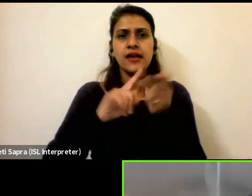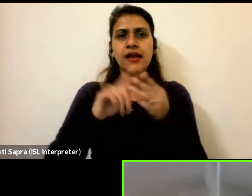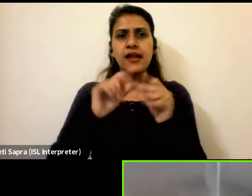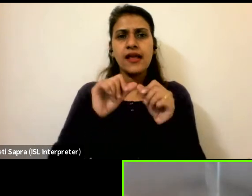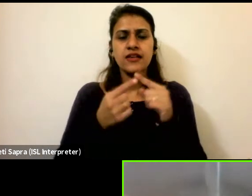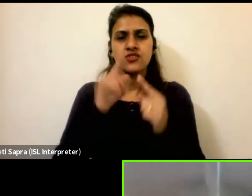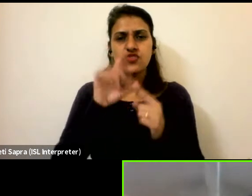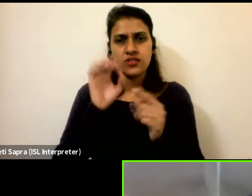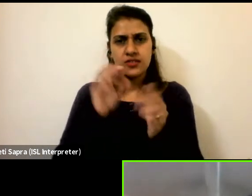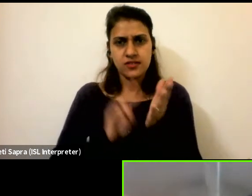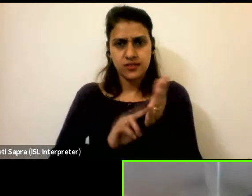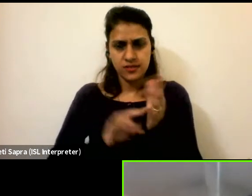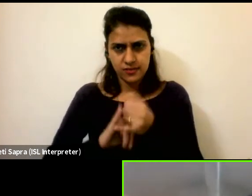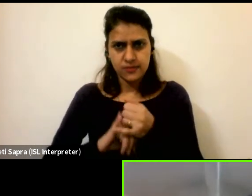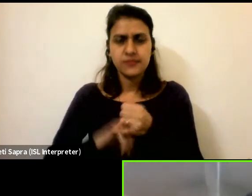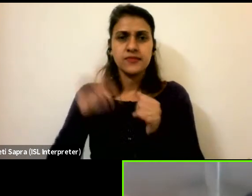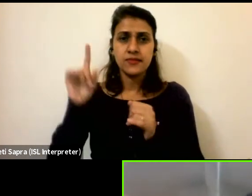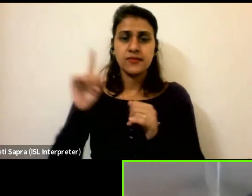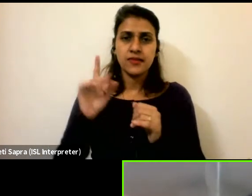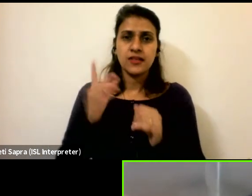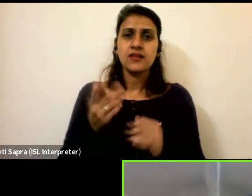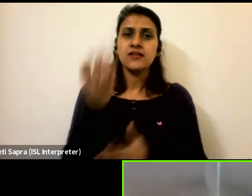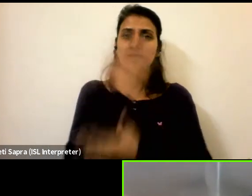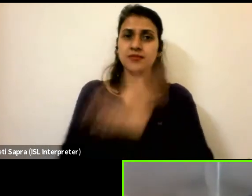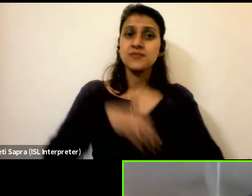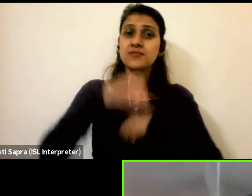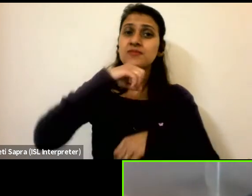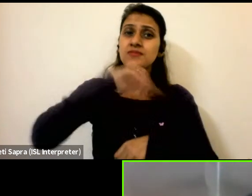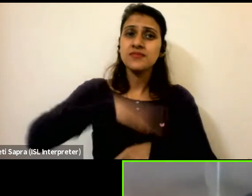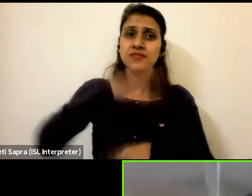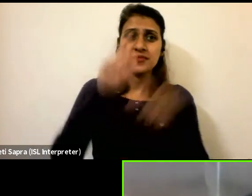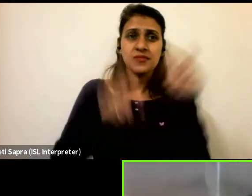specially abled young adults